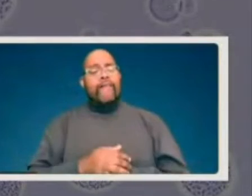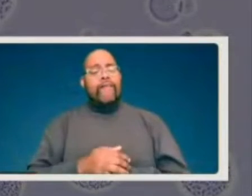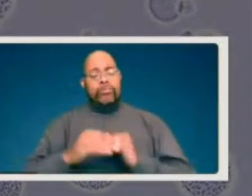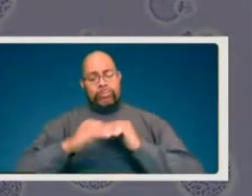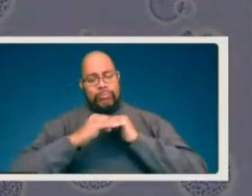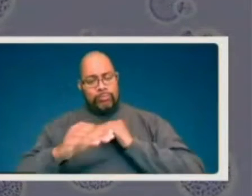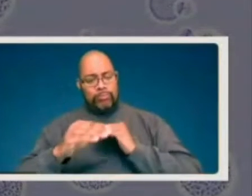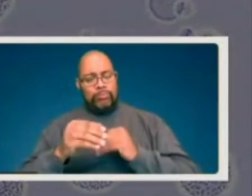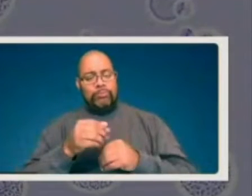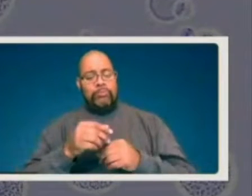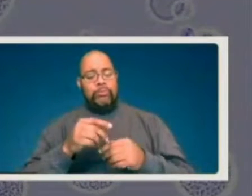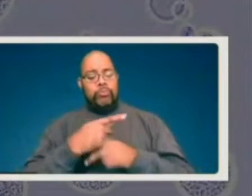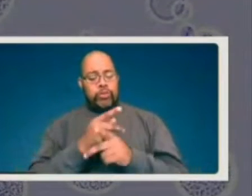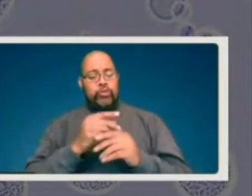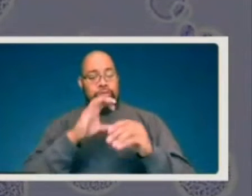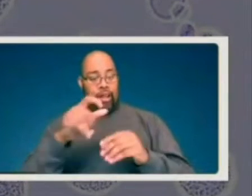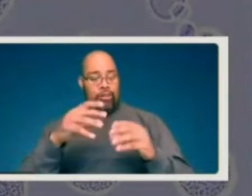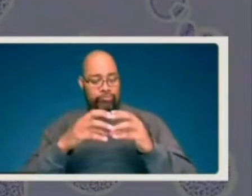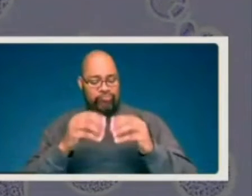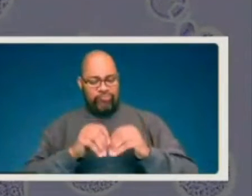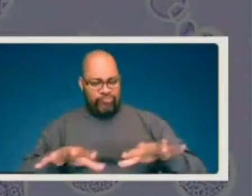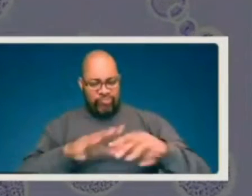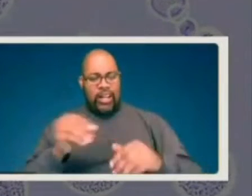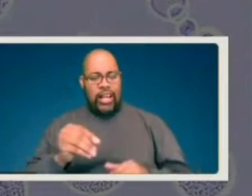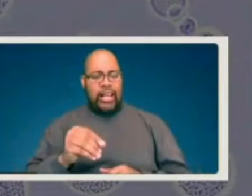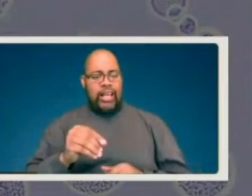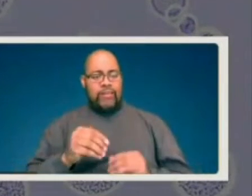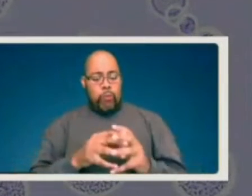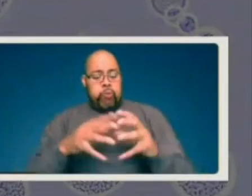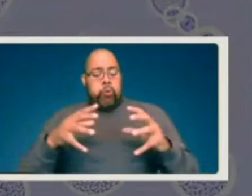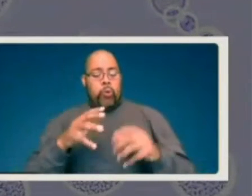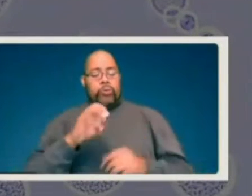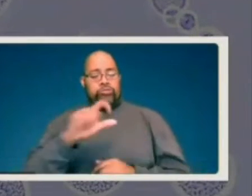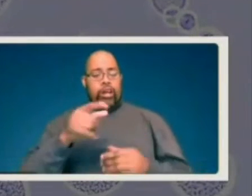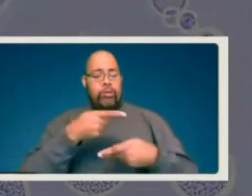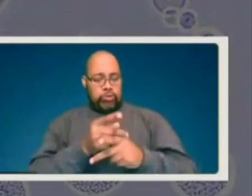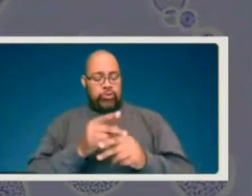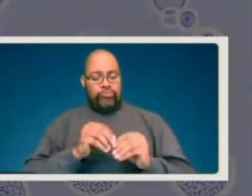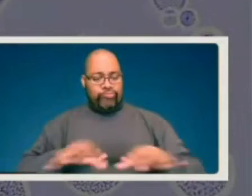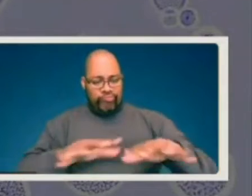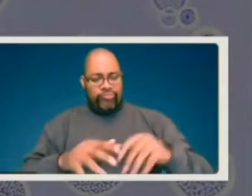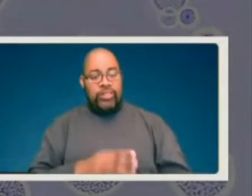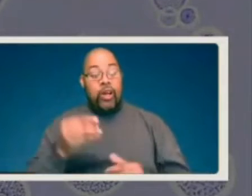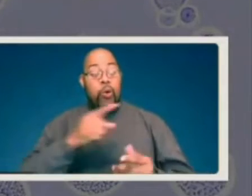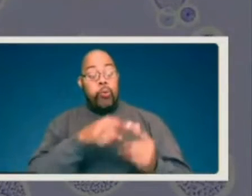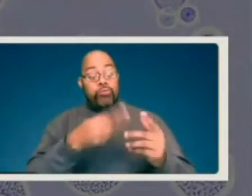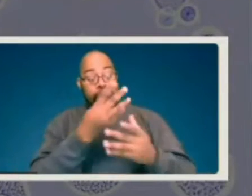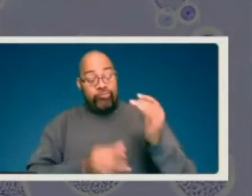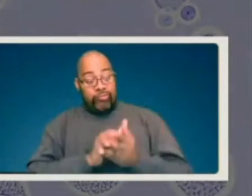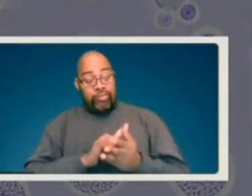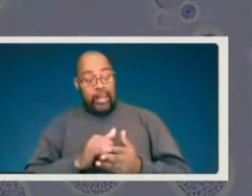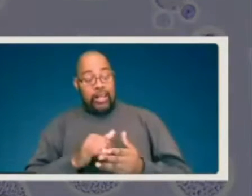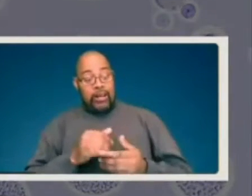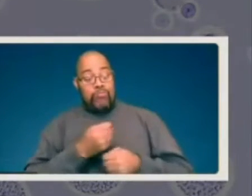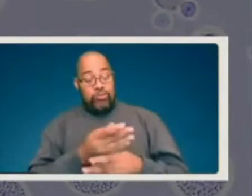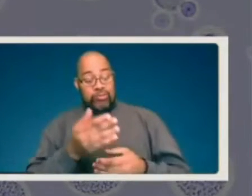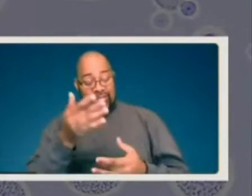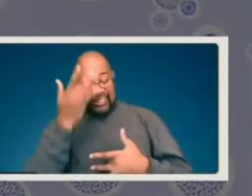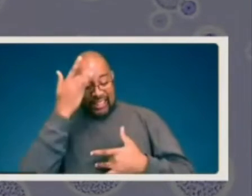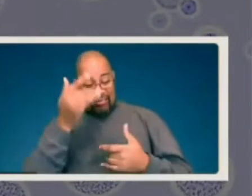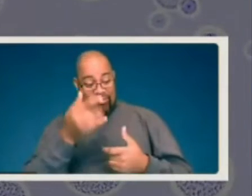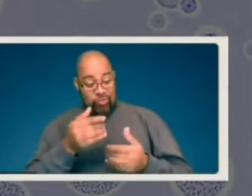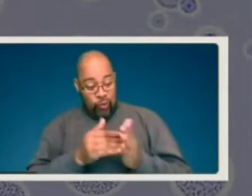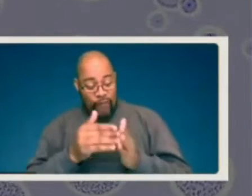homeostatic cytokines and inflammatory cytokines. Therefore, even in the absence of an antigen, these cells can